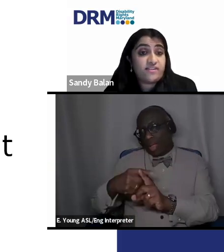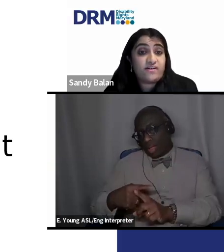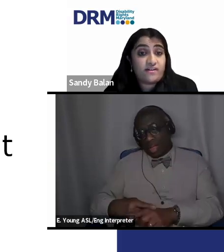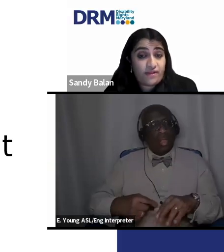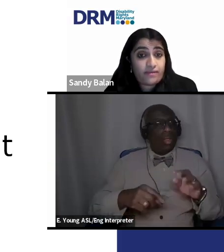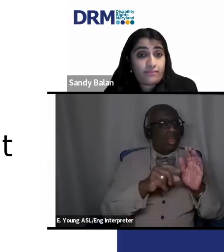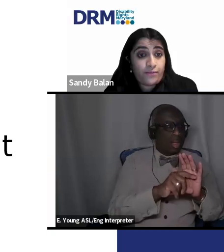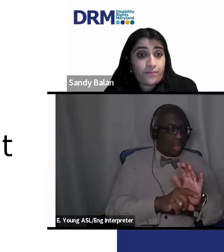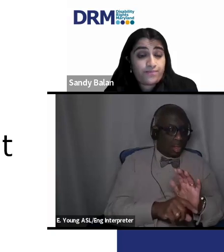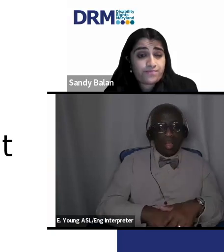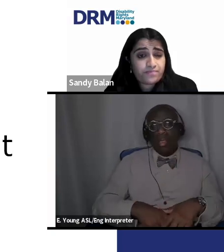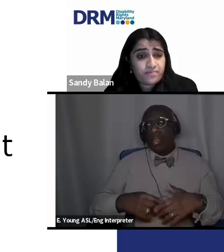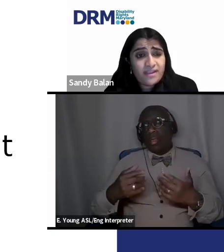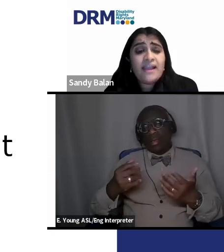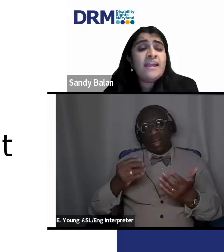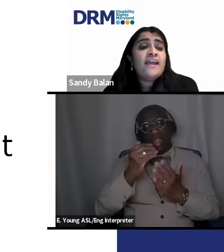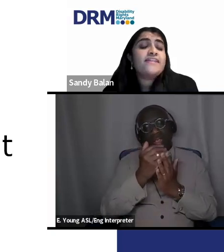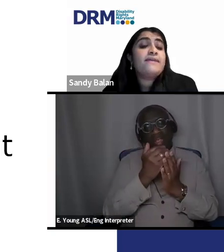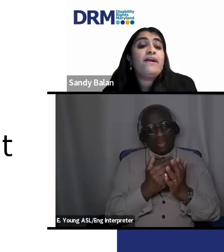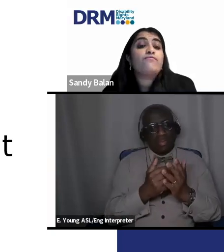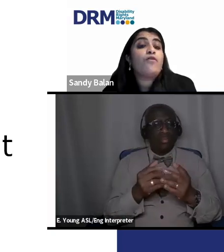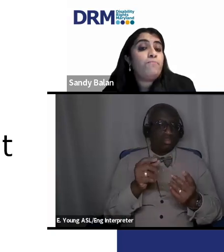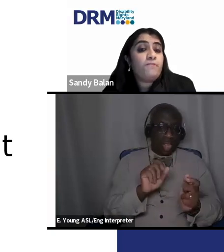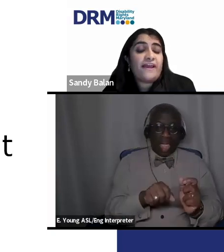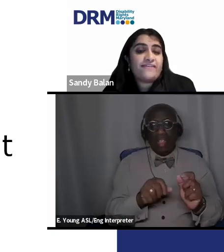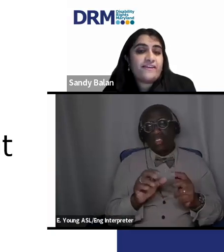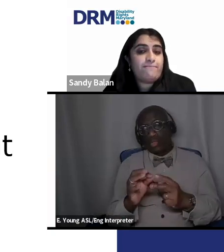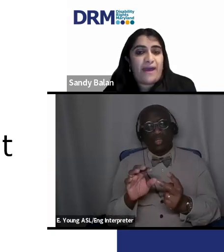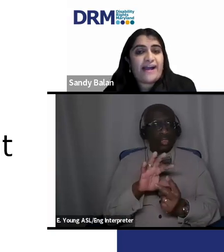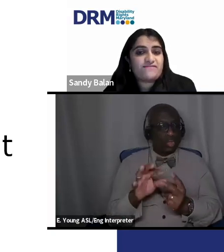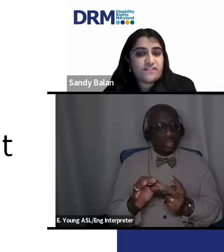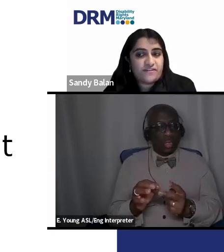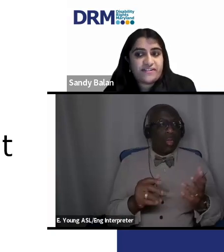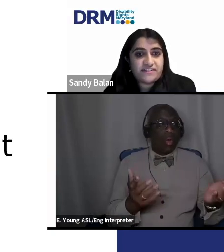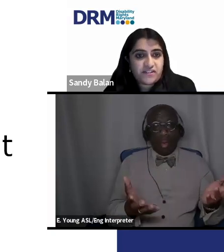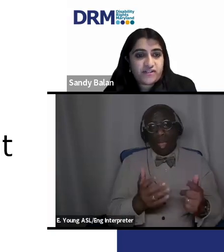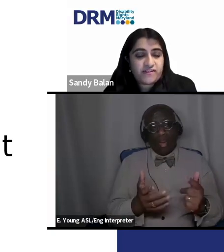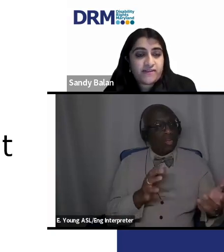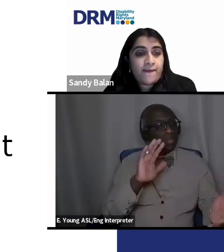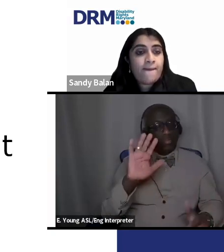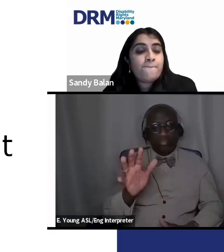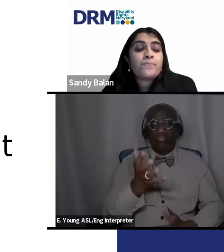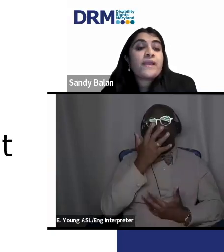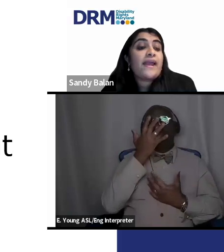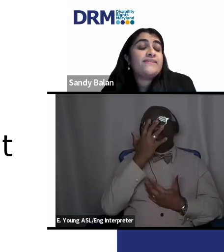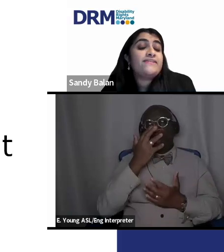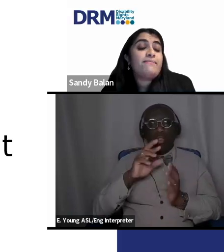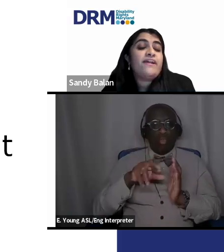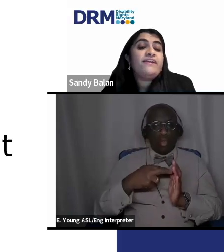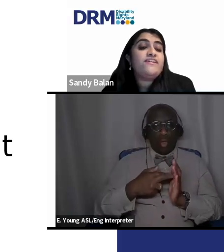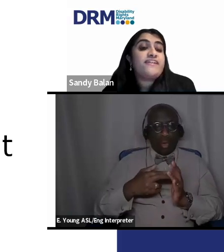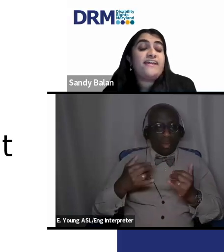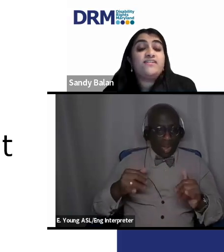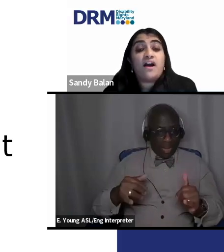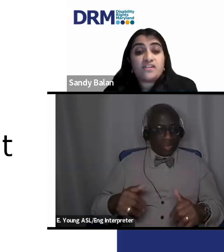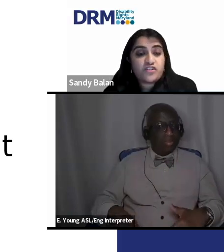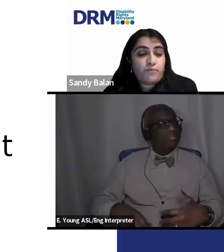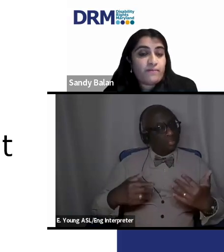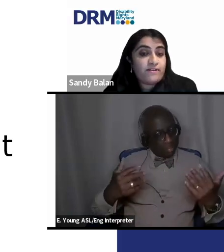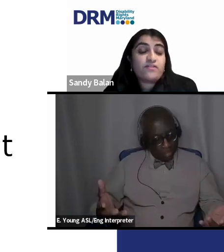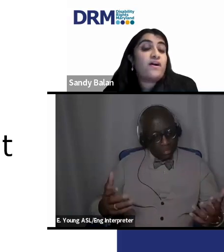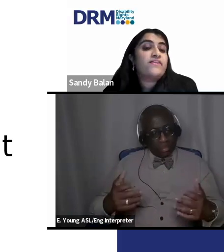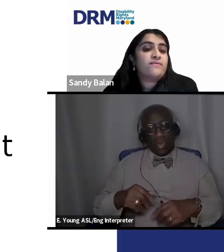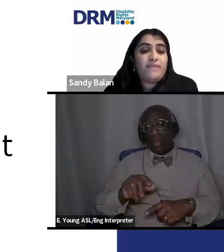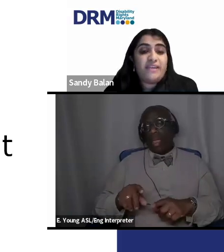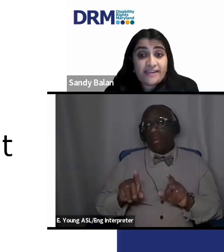different choices that are available. They might role play the impact of certain decisions. And they might even attend